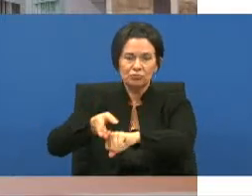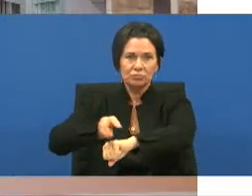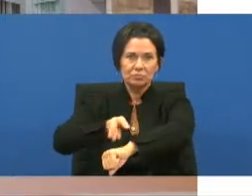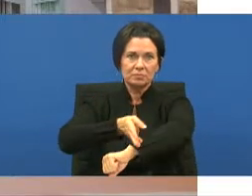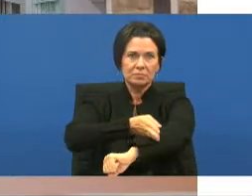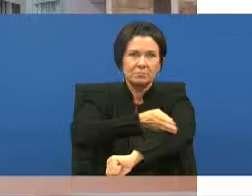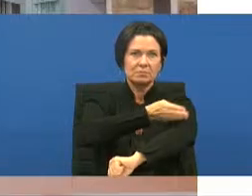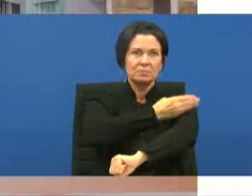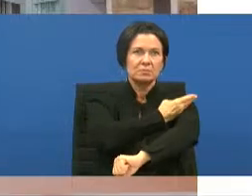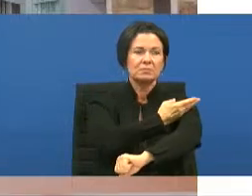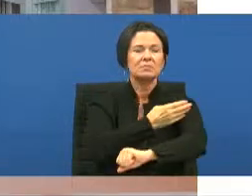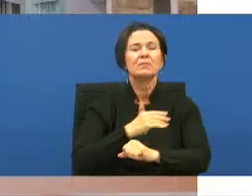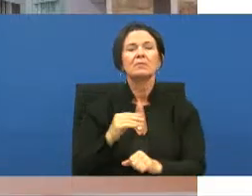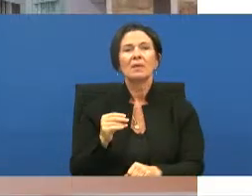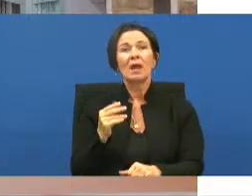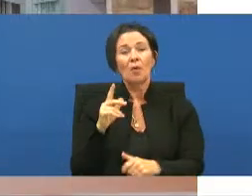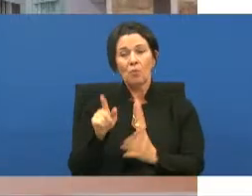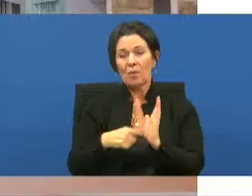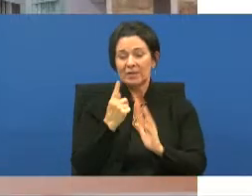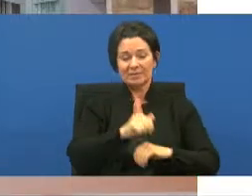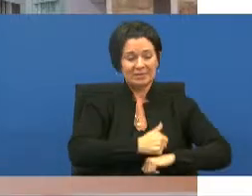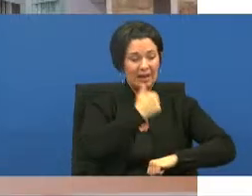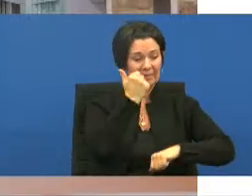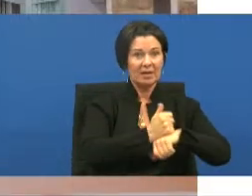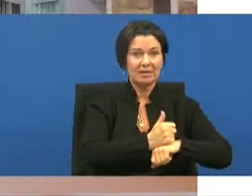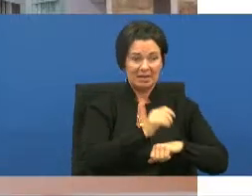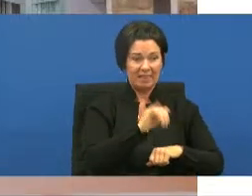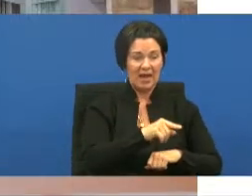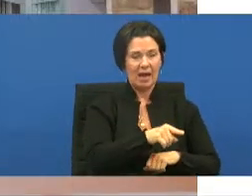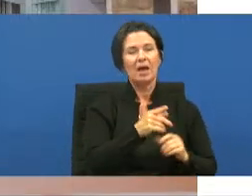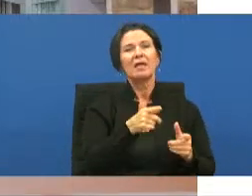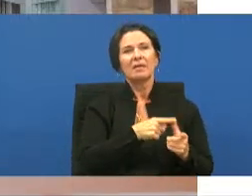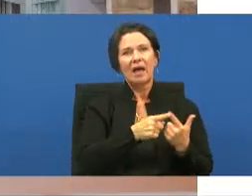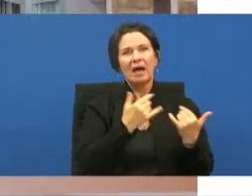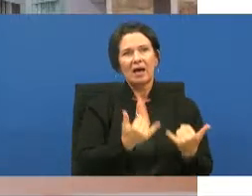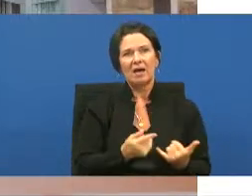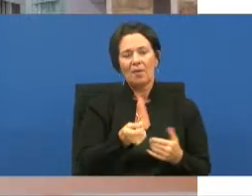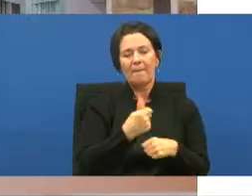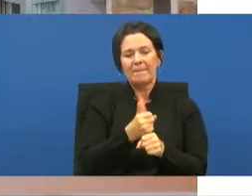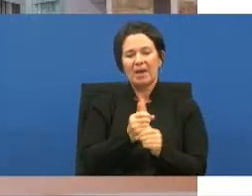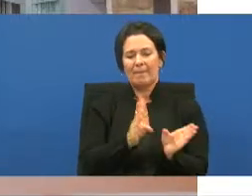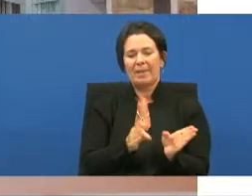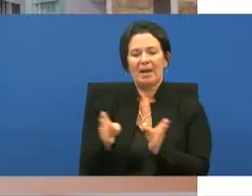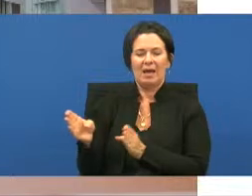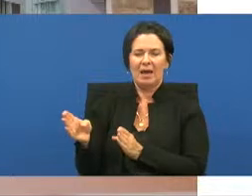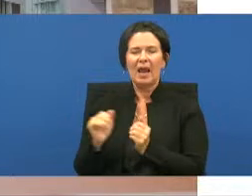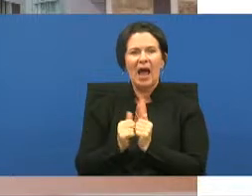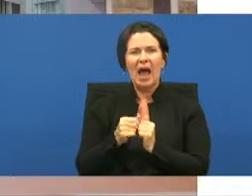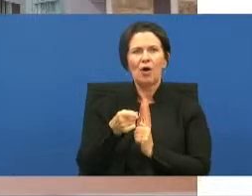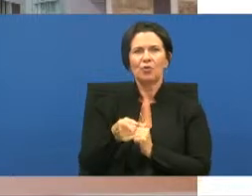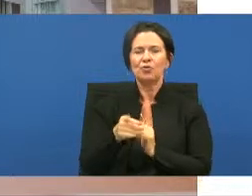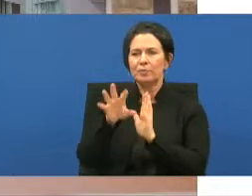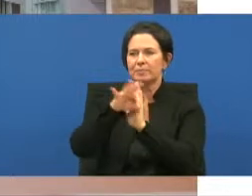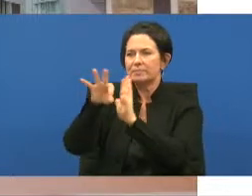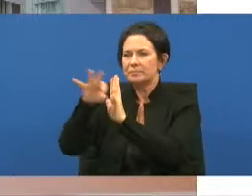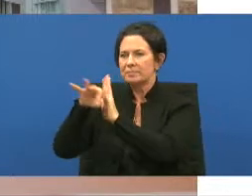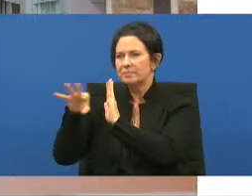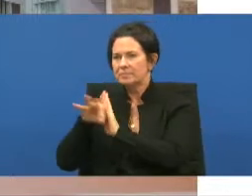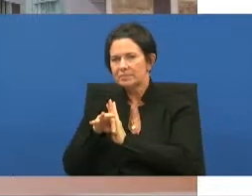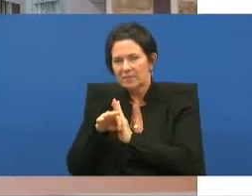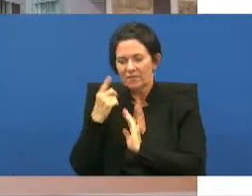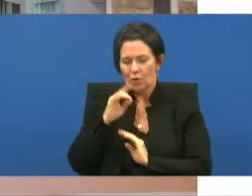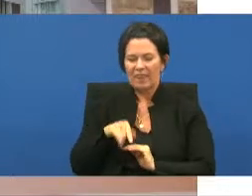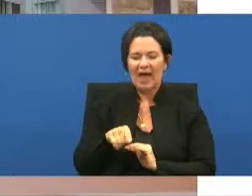is established, we'll look at an implementation plan. How do we go out and find the development team to deliver that? And so it's a